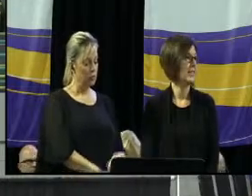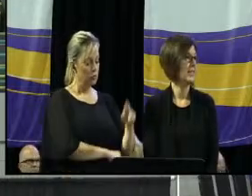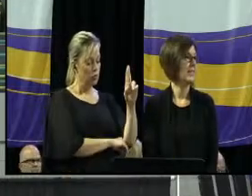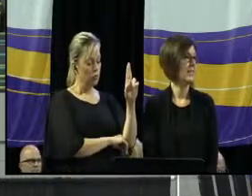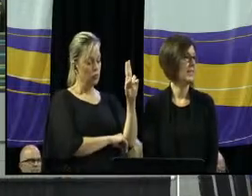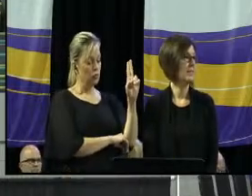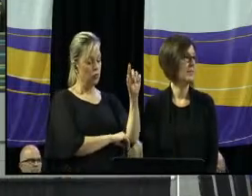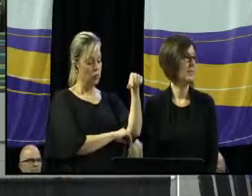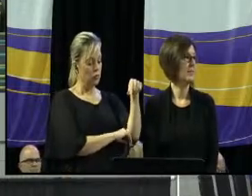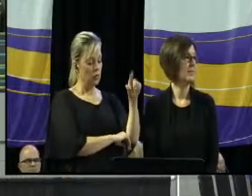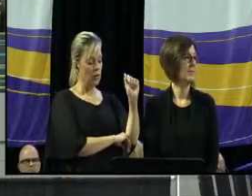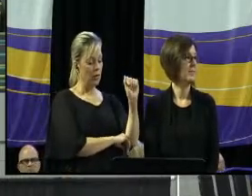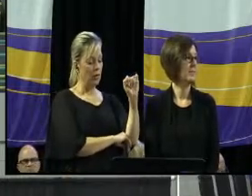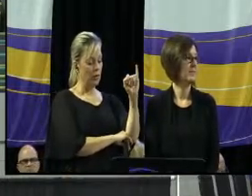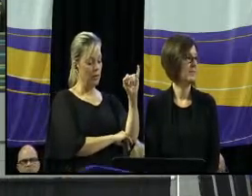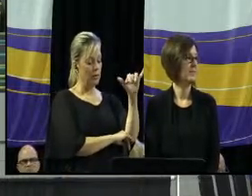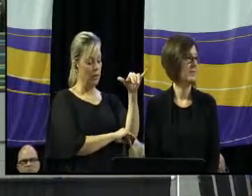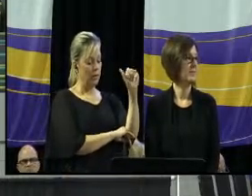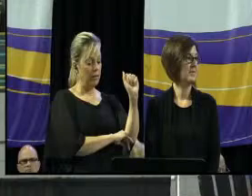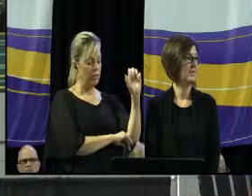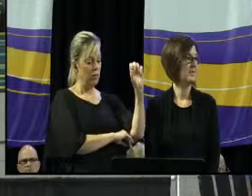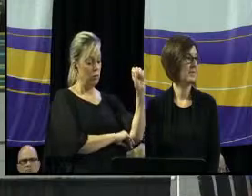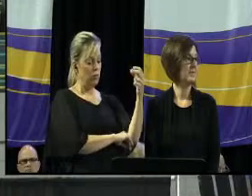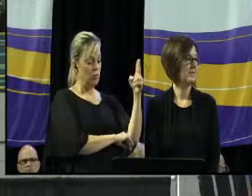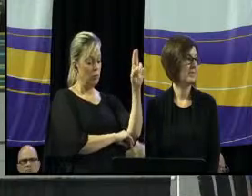Rakaya Shamel.